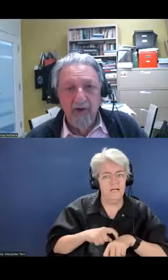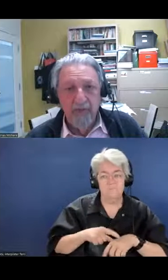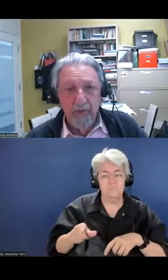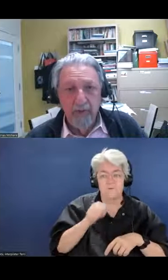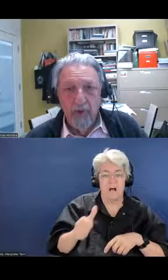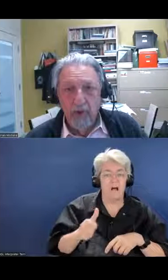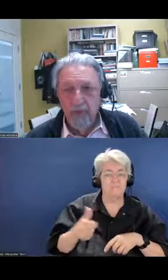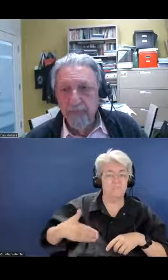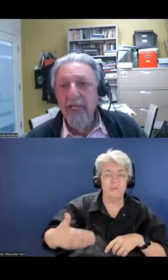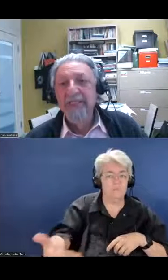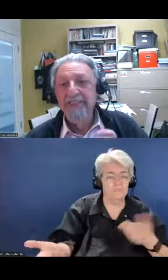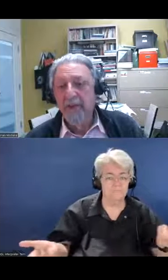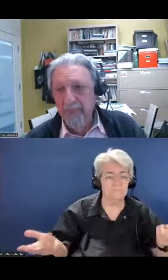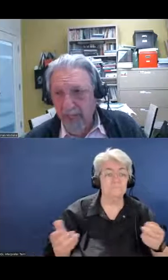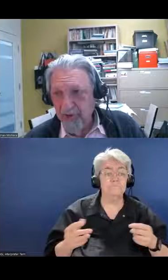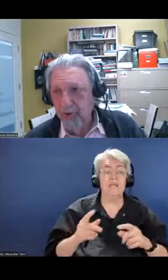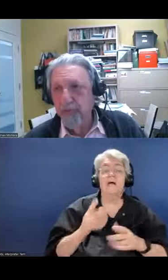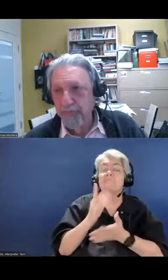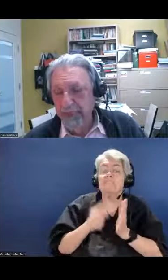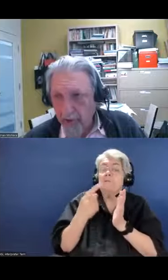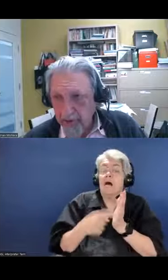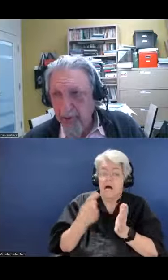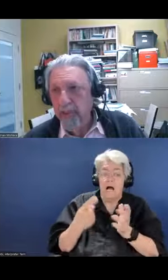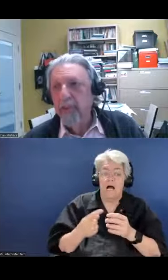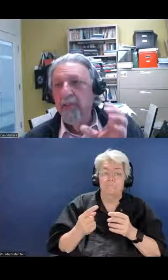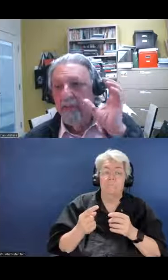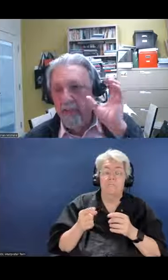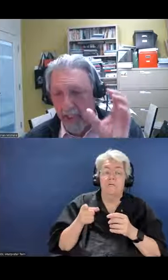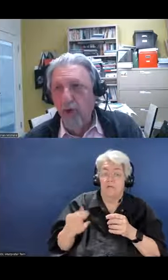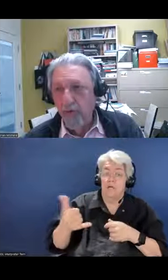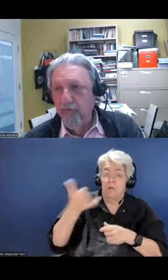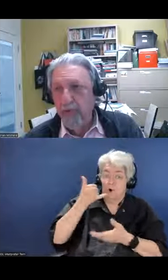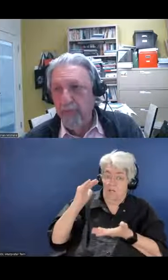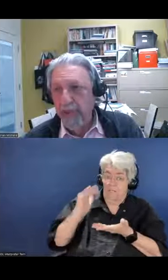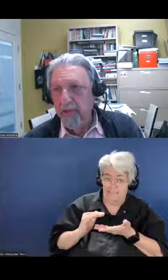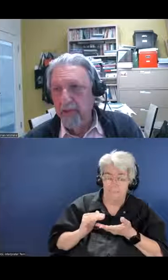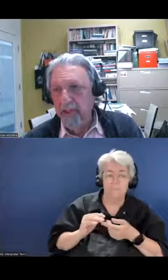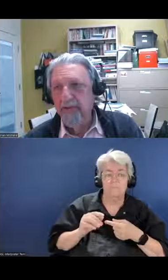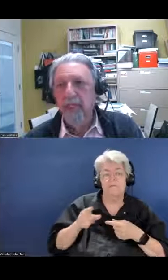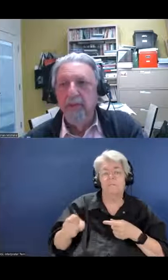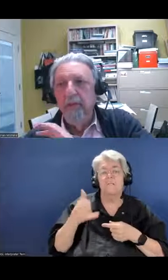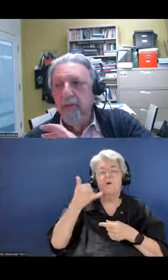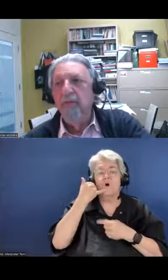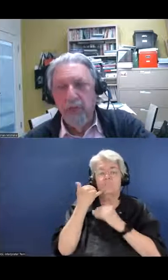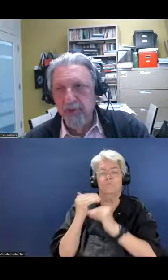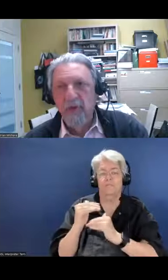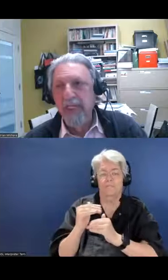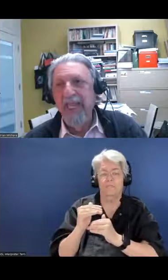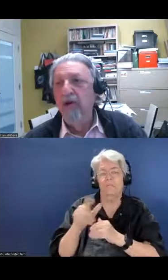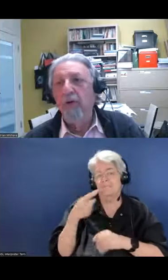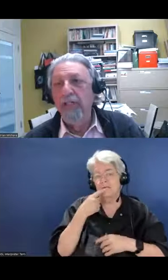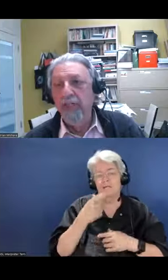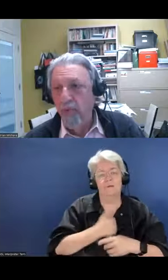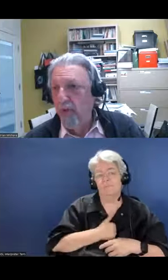being frequent callers. But sometimes this was because their calls were limited. They said, I'm sorry,